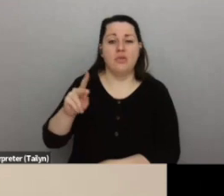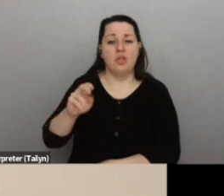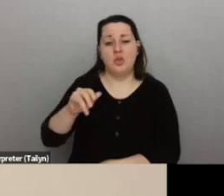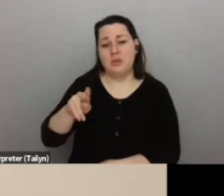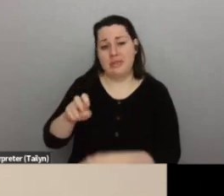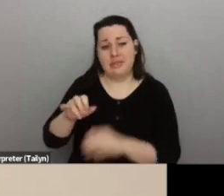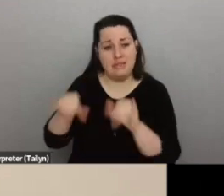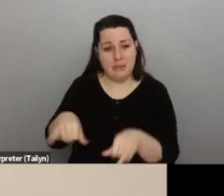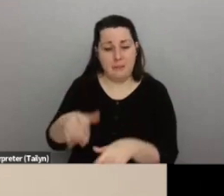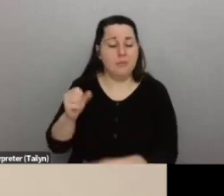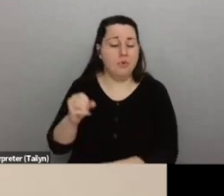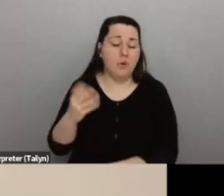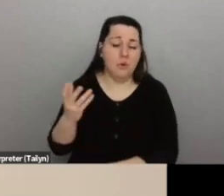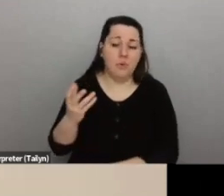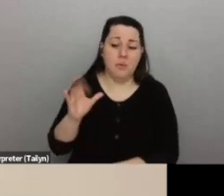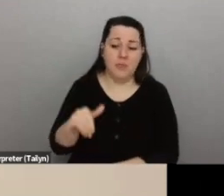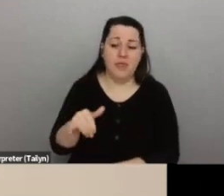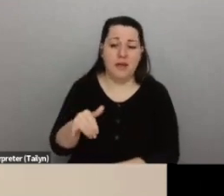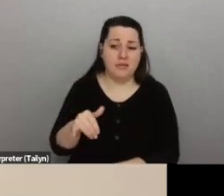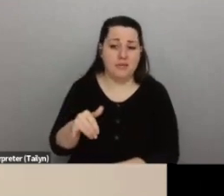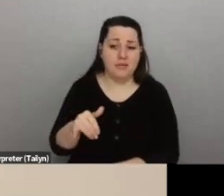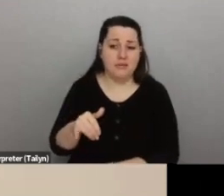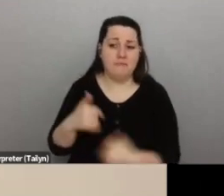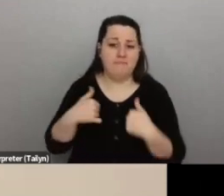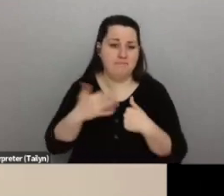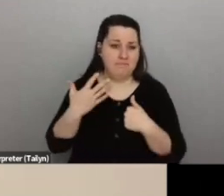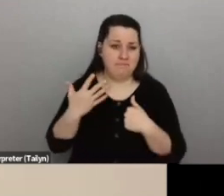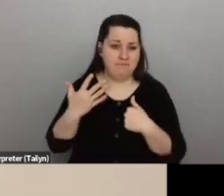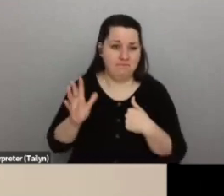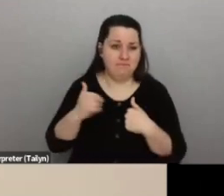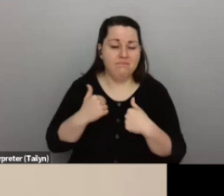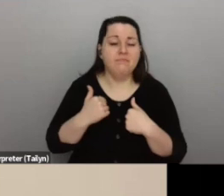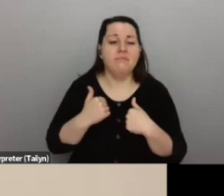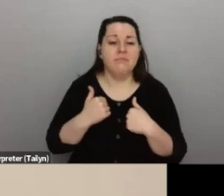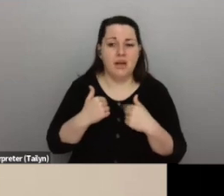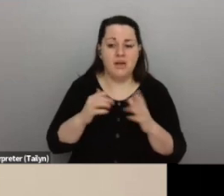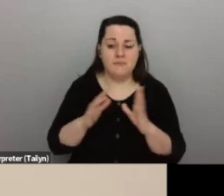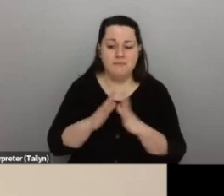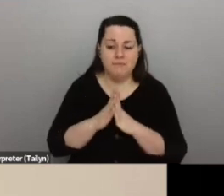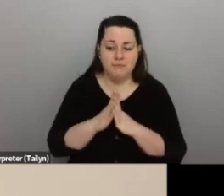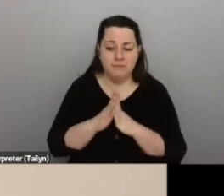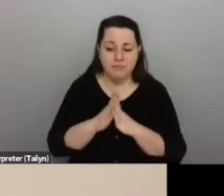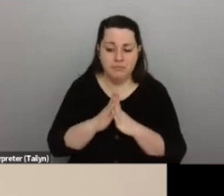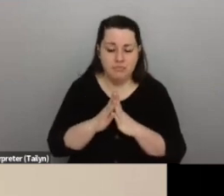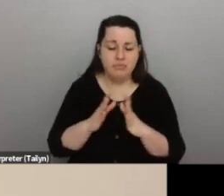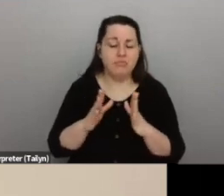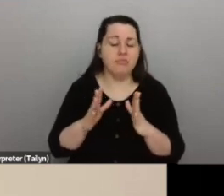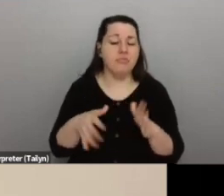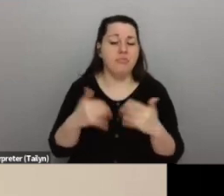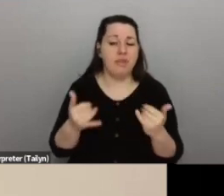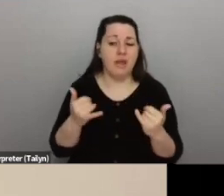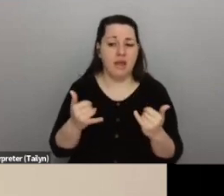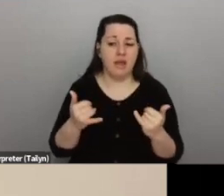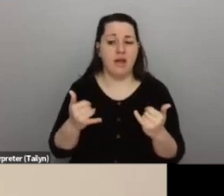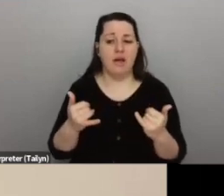that is enough about me for the moment. So I would like